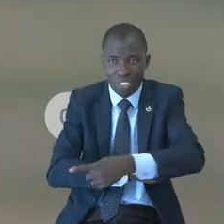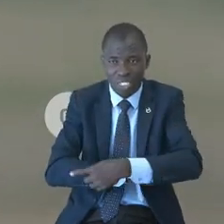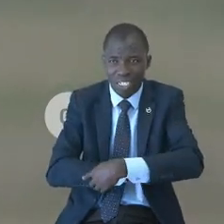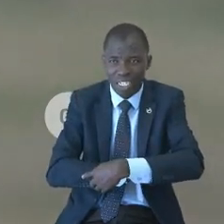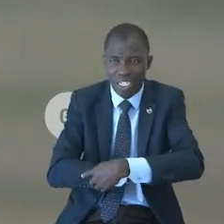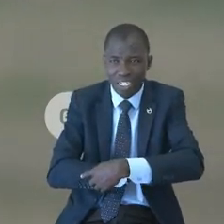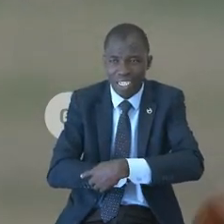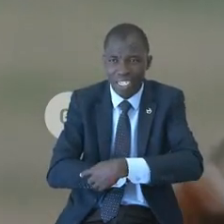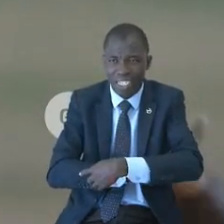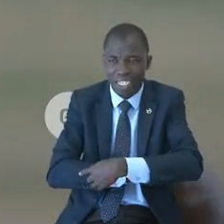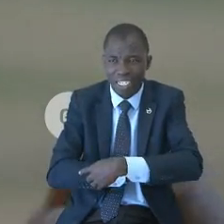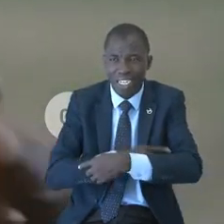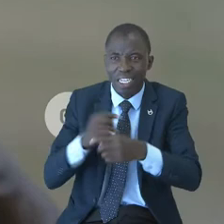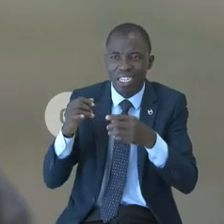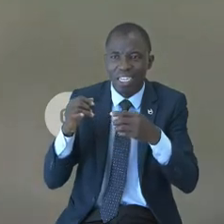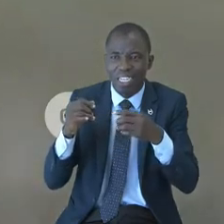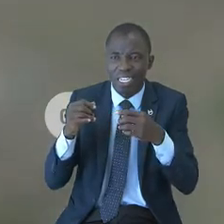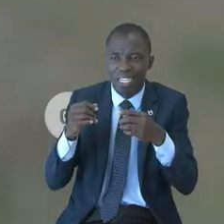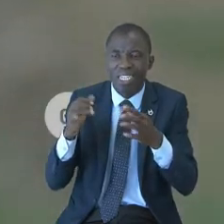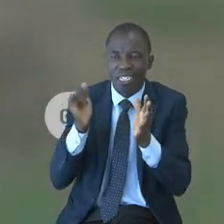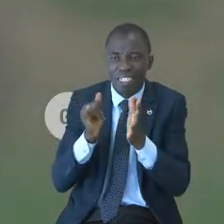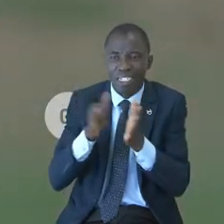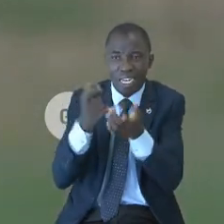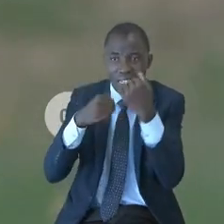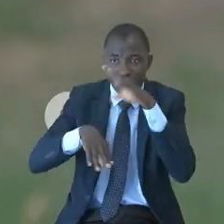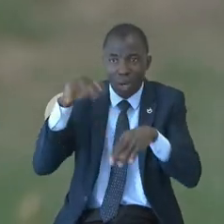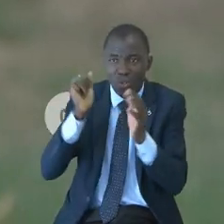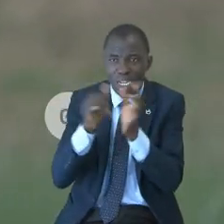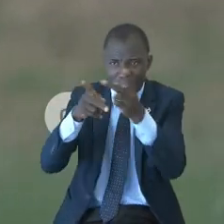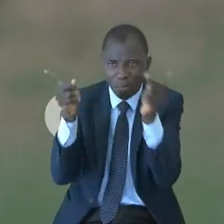coming out in different shape. This is the second bone.